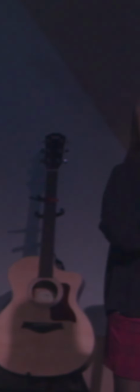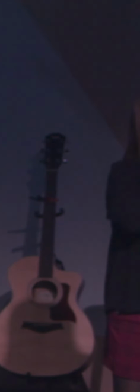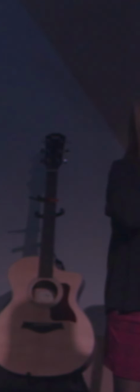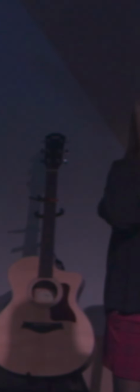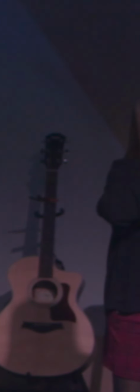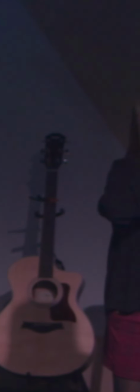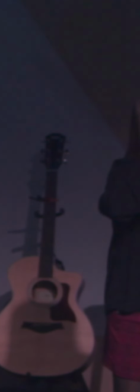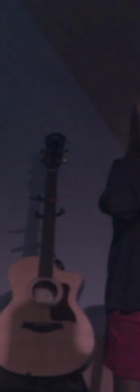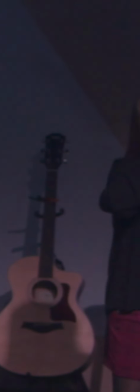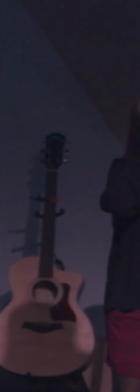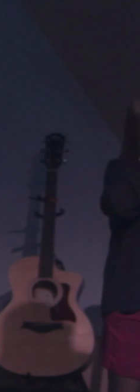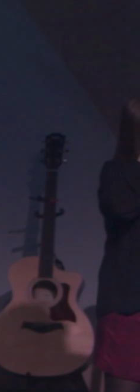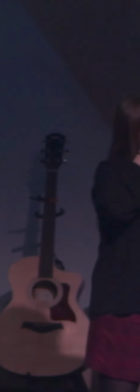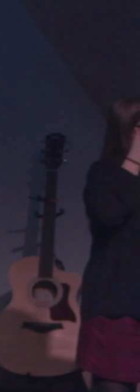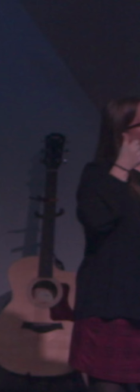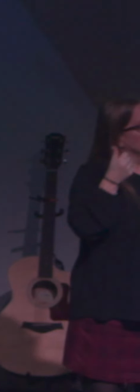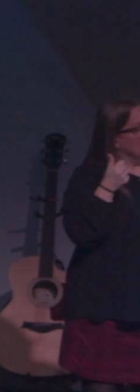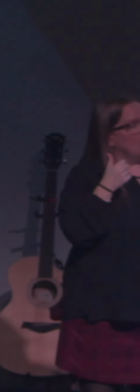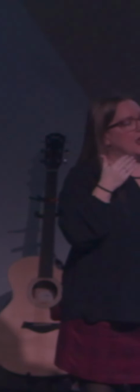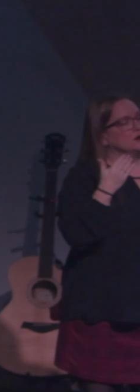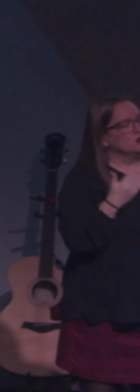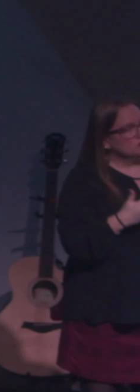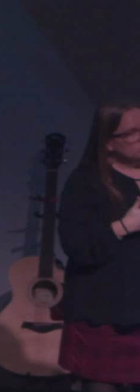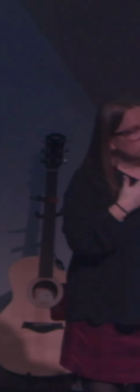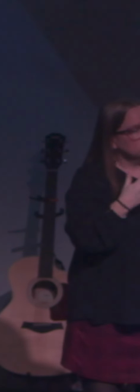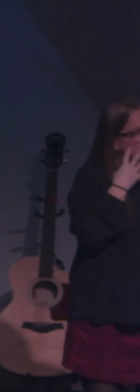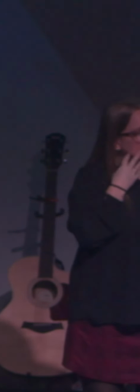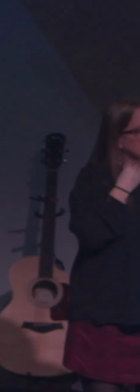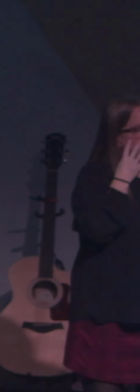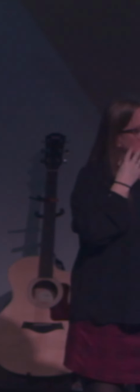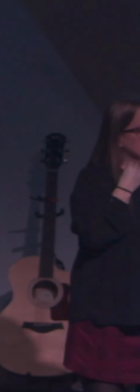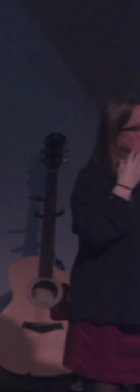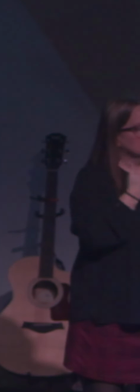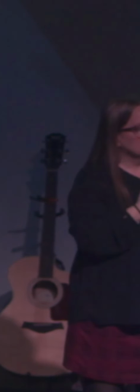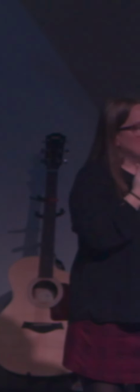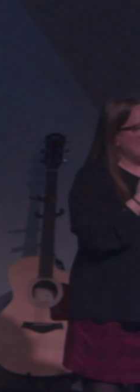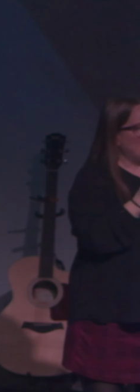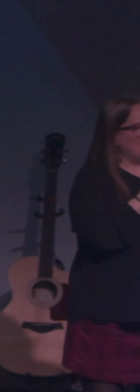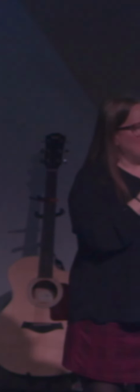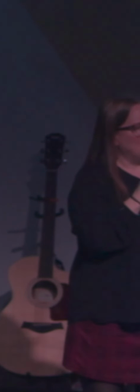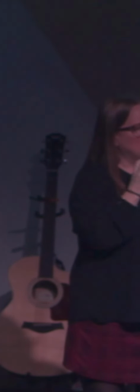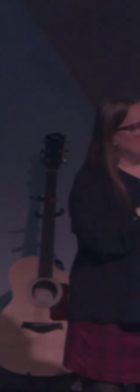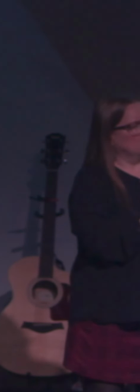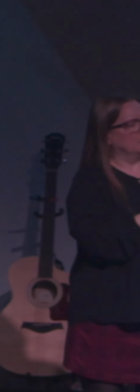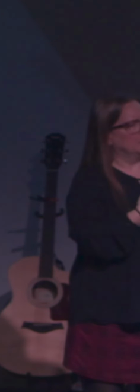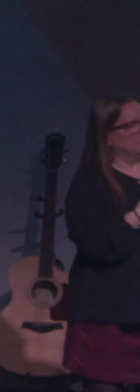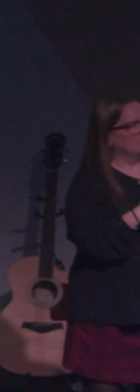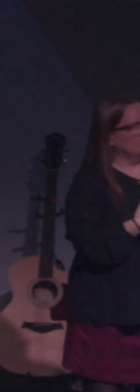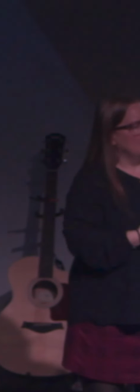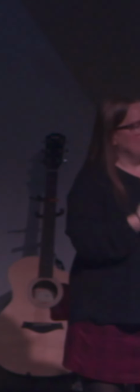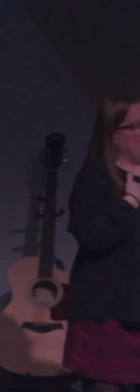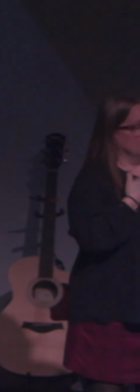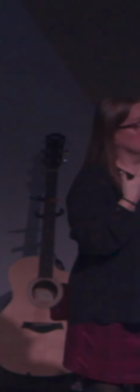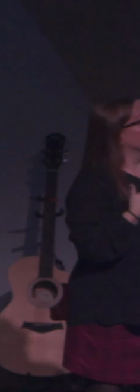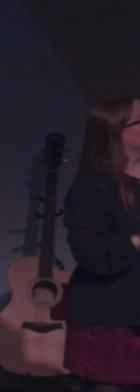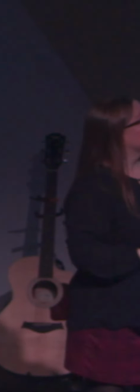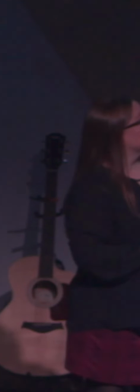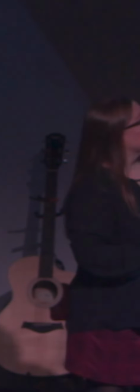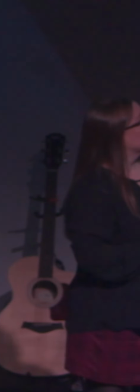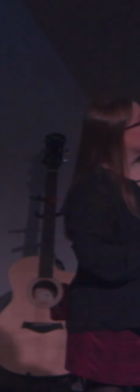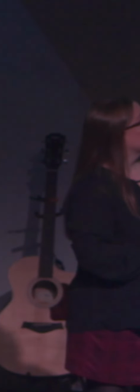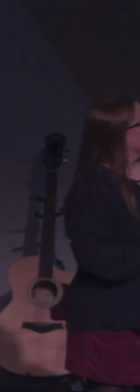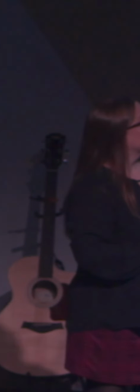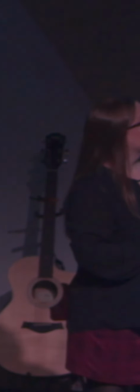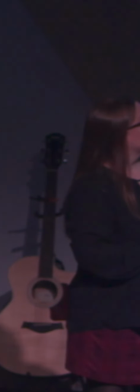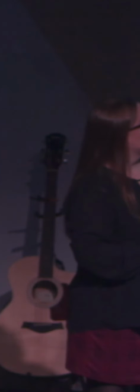older. You walk through some stuff, right? Oh, this is a little tougher than I thought. Life begins to look like this.